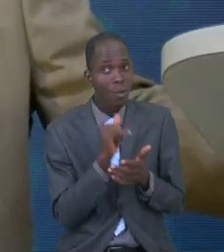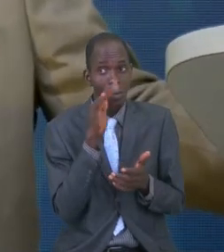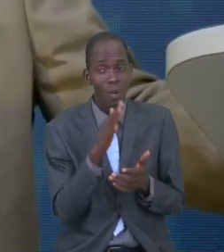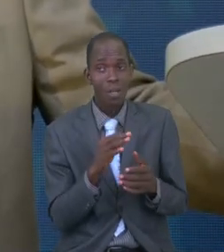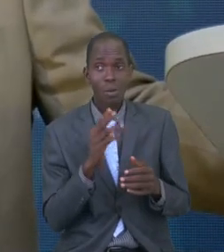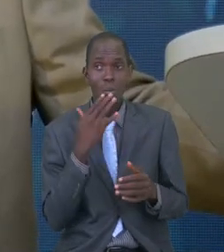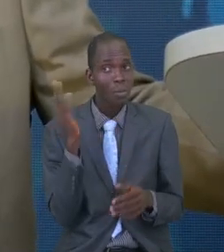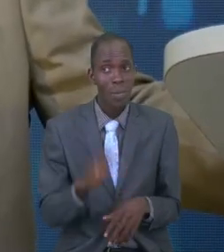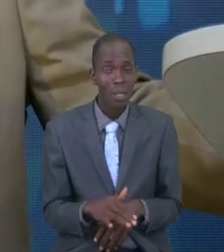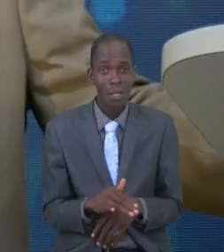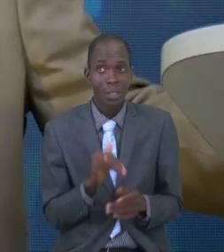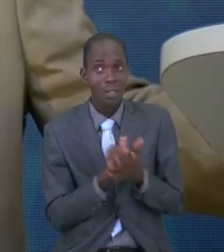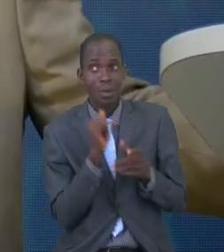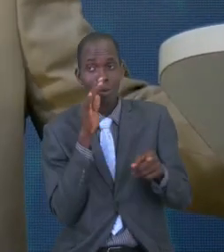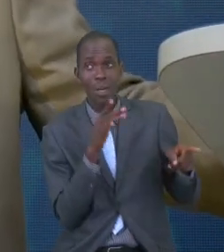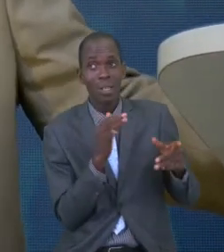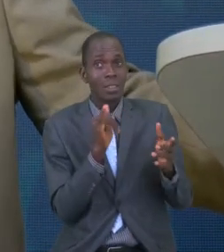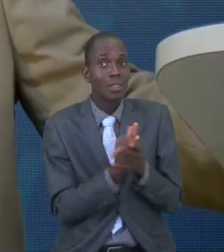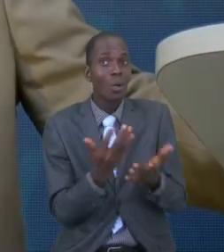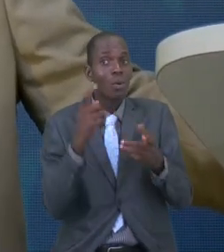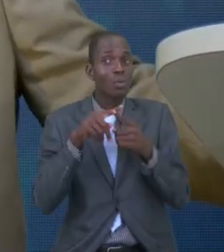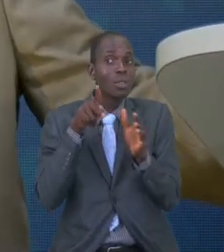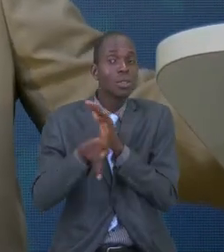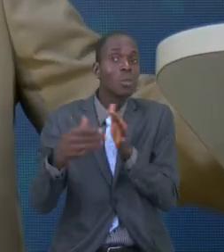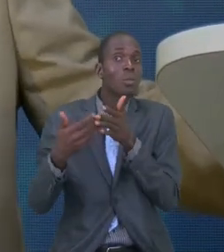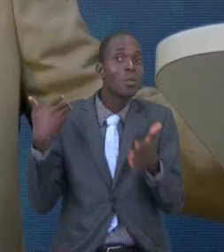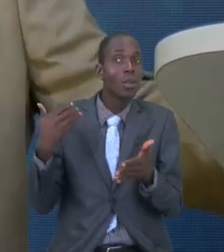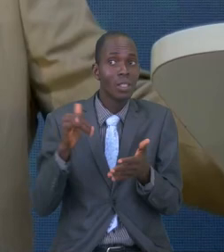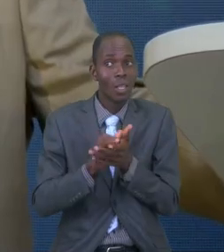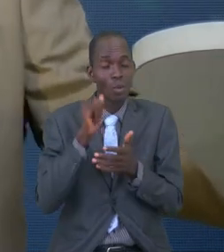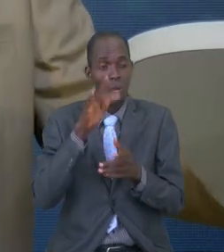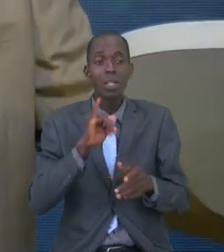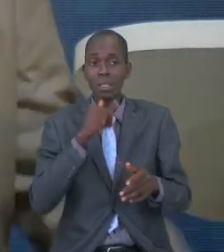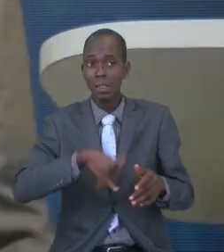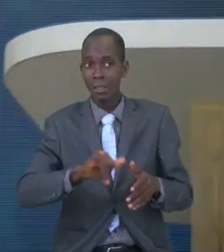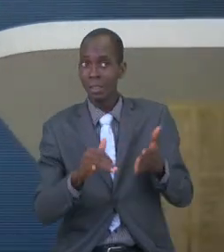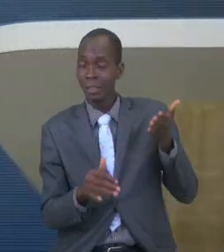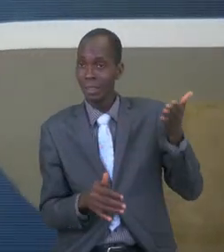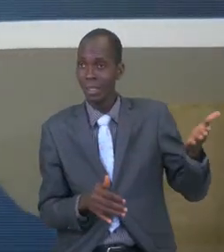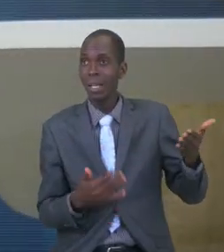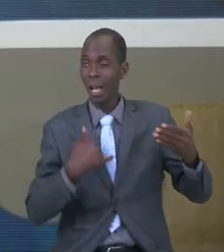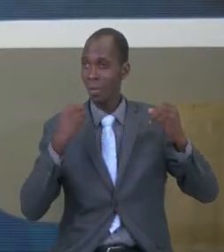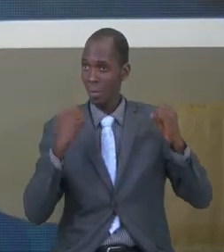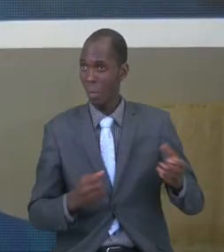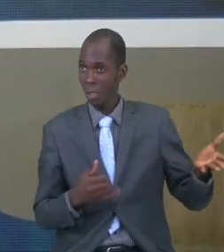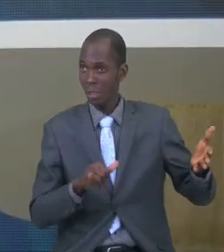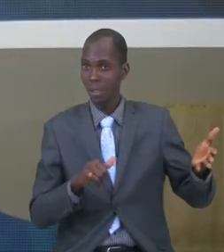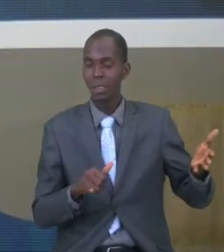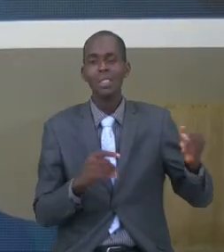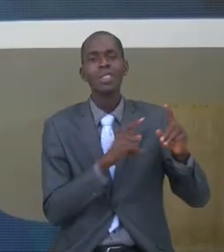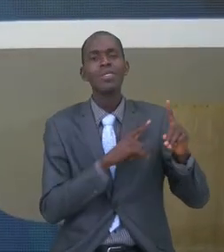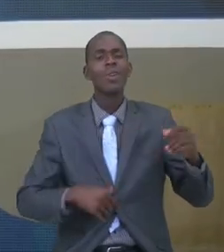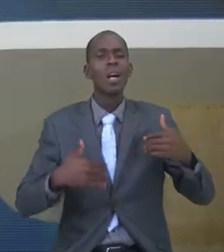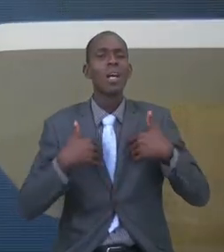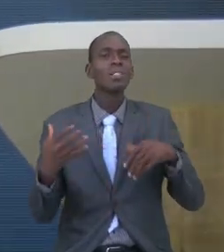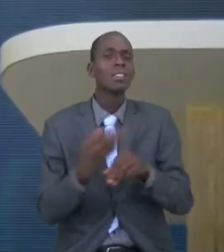That woman that wanted to kill you, and she still has the sword. The Lord has taken the